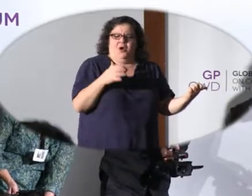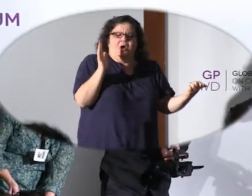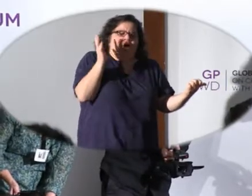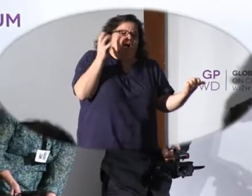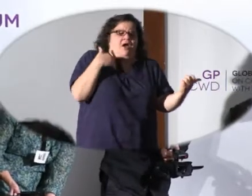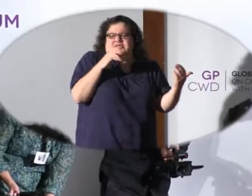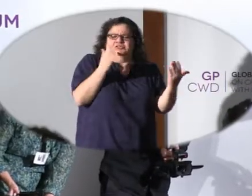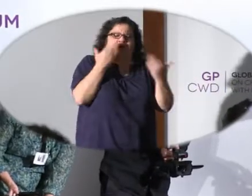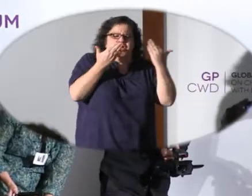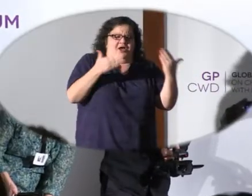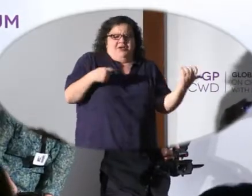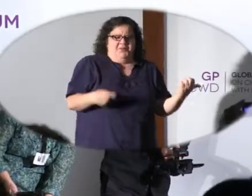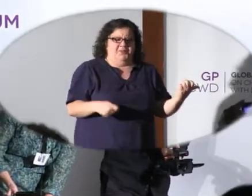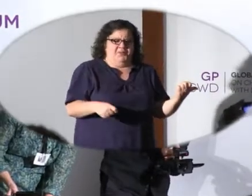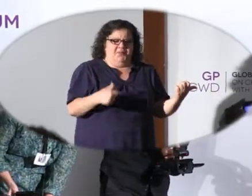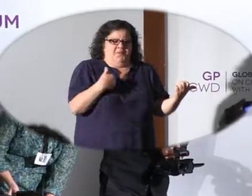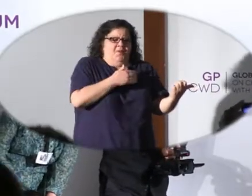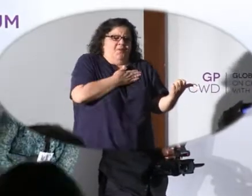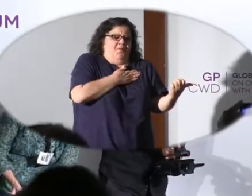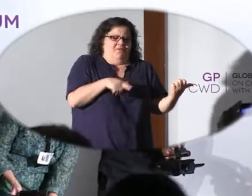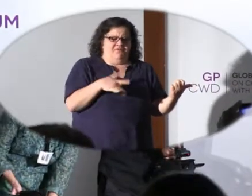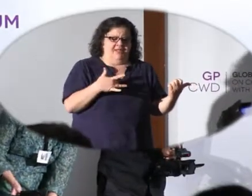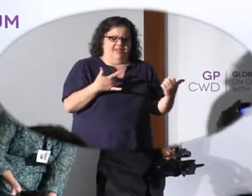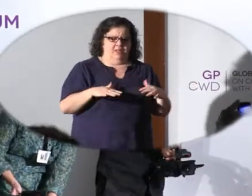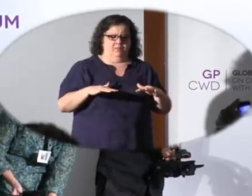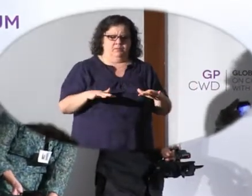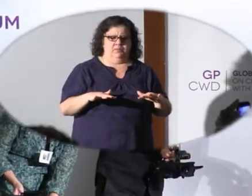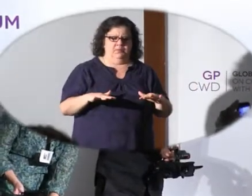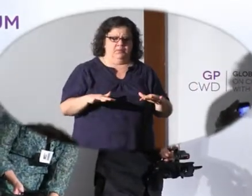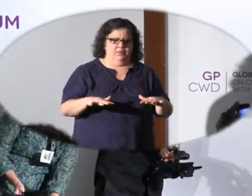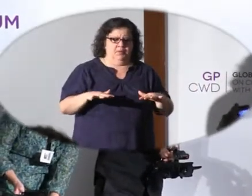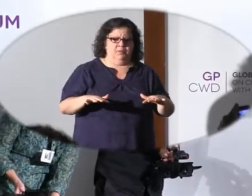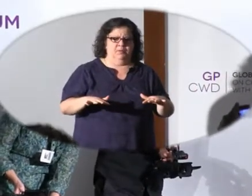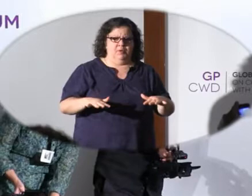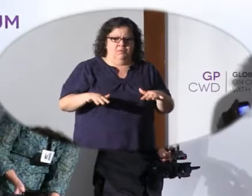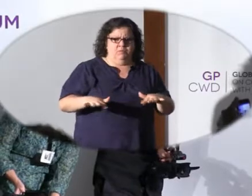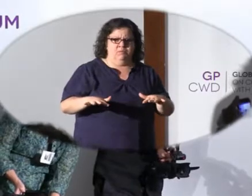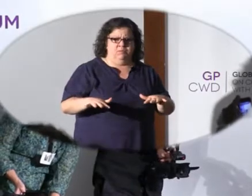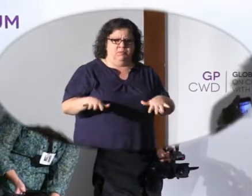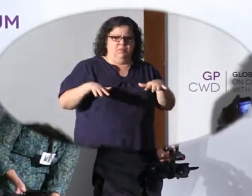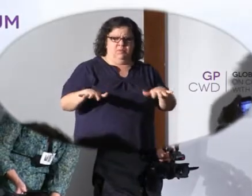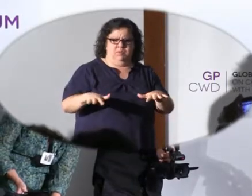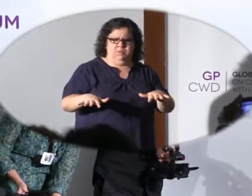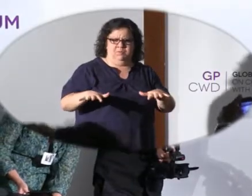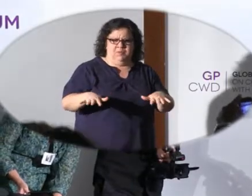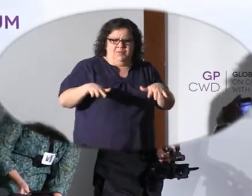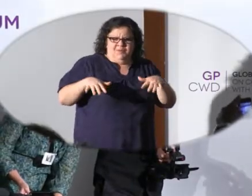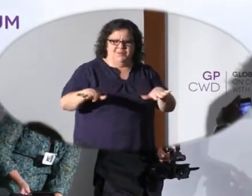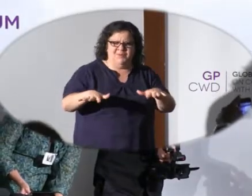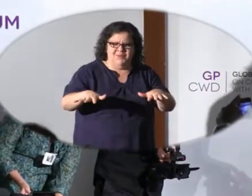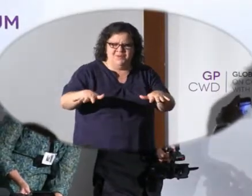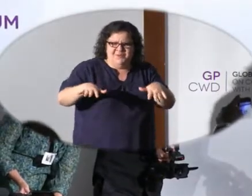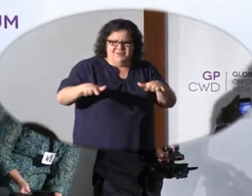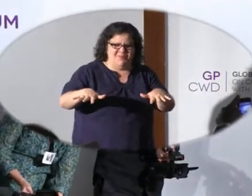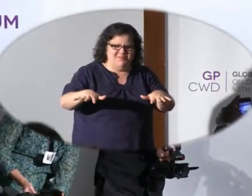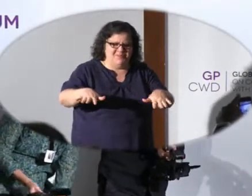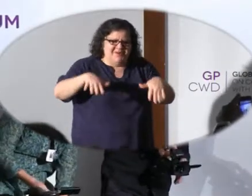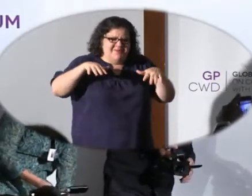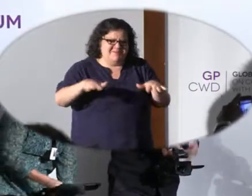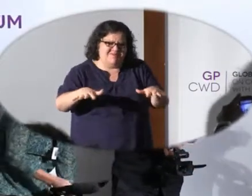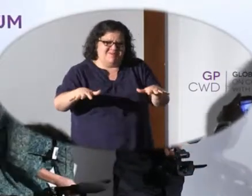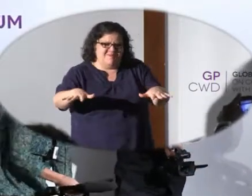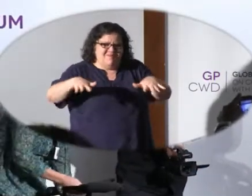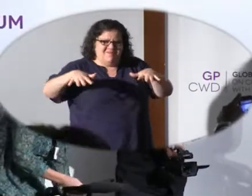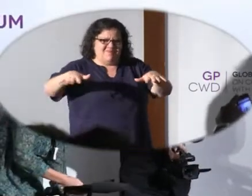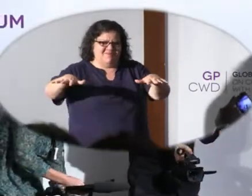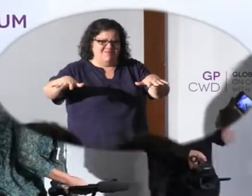song. Turn it up, turn it up, turn it up. The beat is strong. Turn it up, turn it up, turn it up.